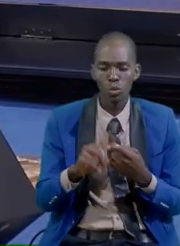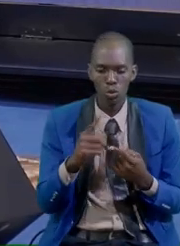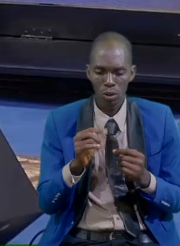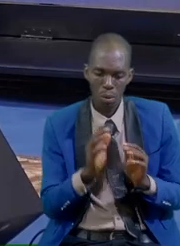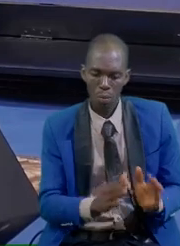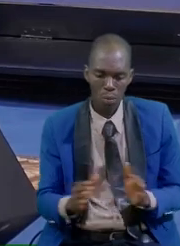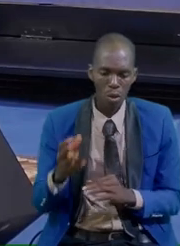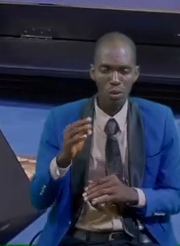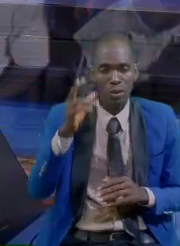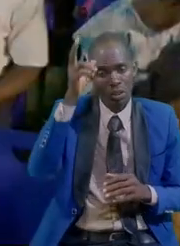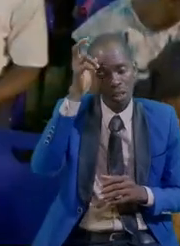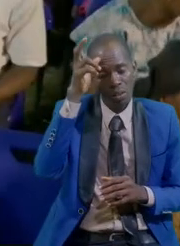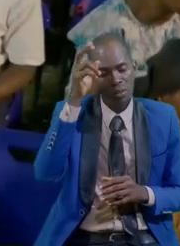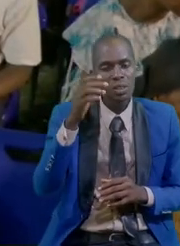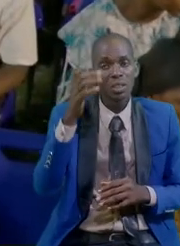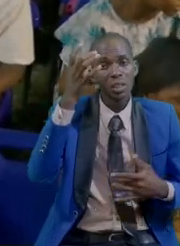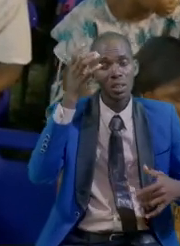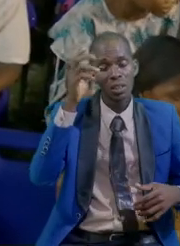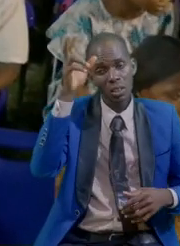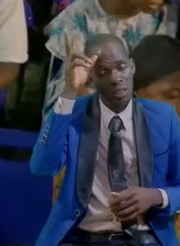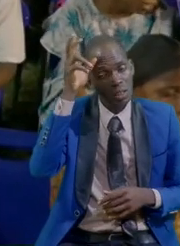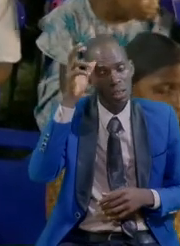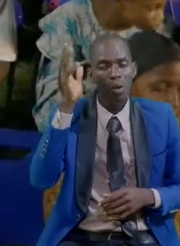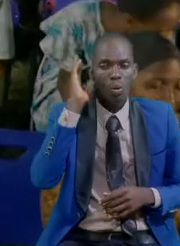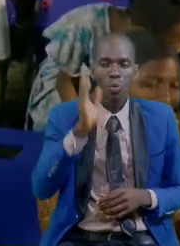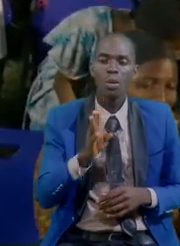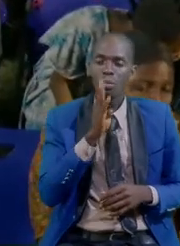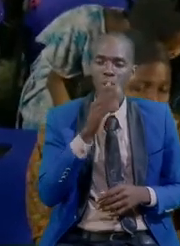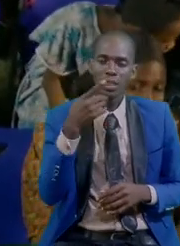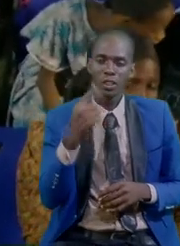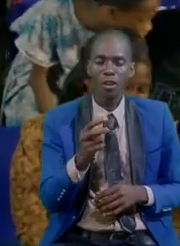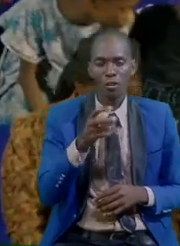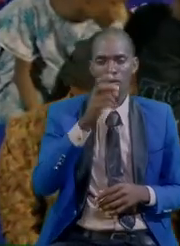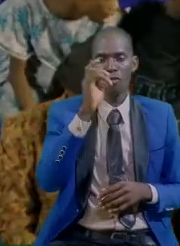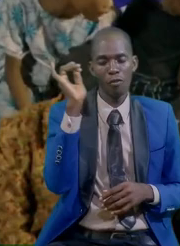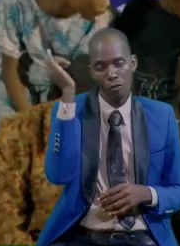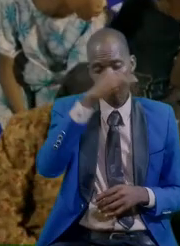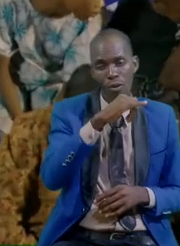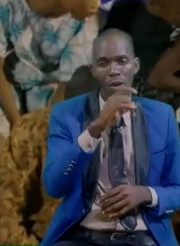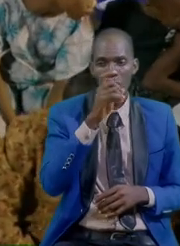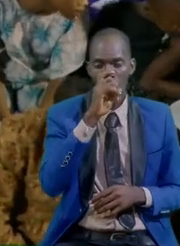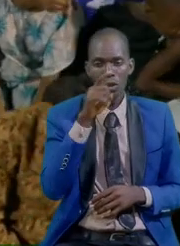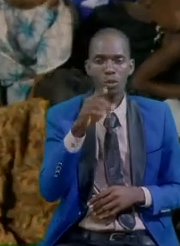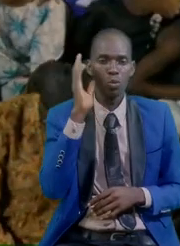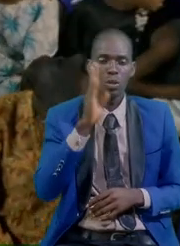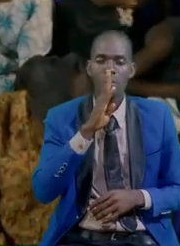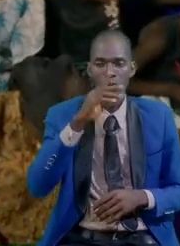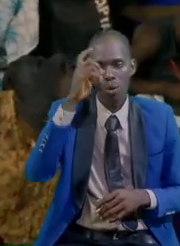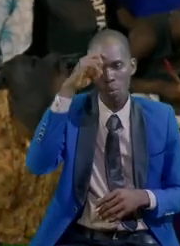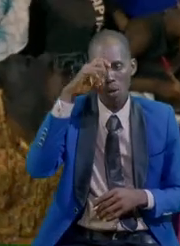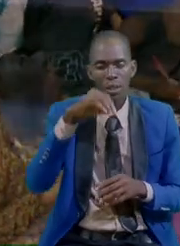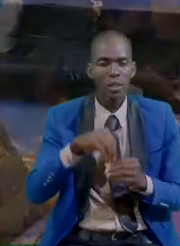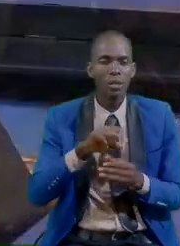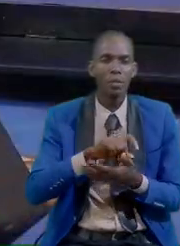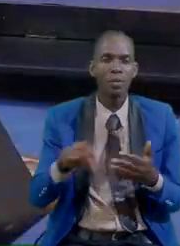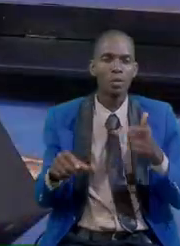Satan will be the fool and you will be the wise. Look at verse 25. In verse 25, and